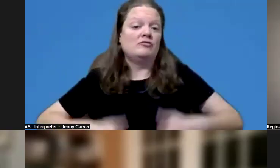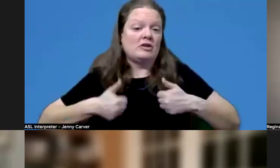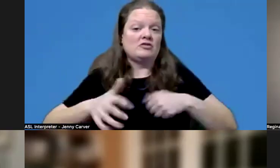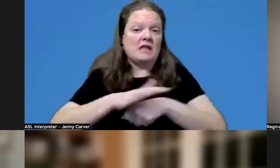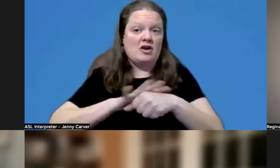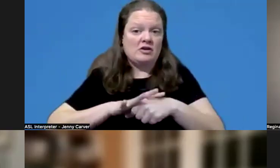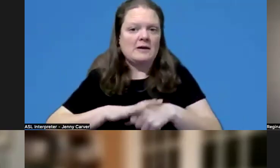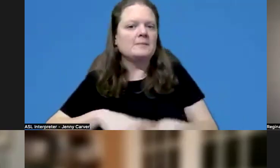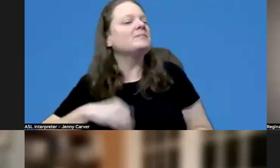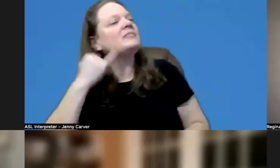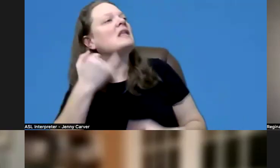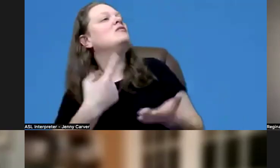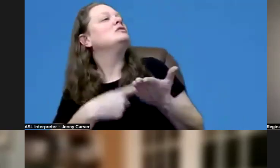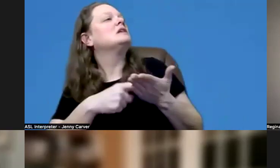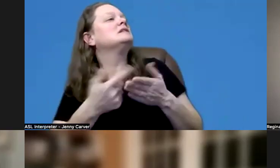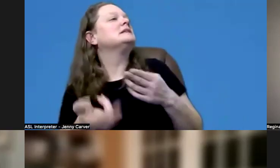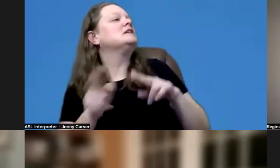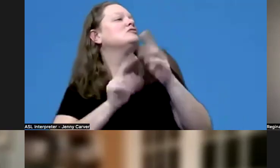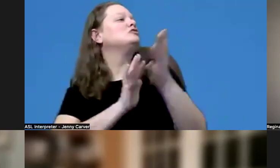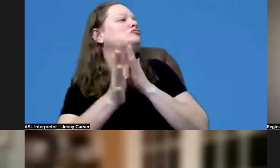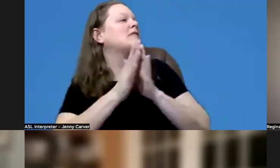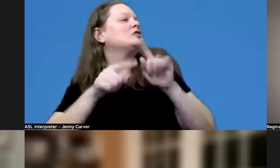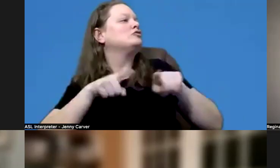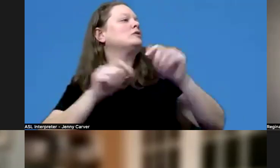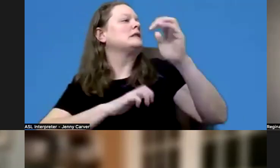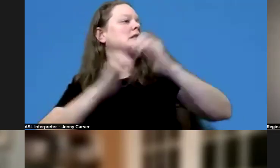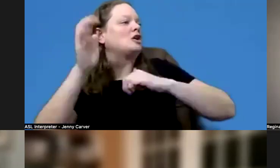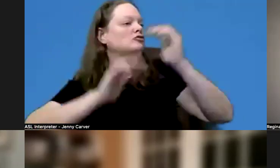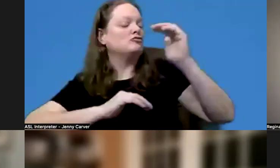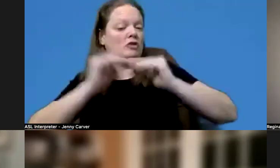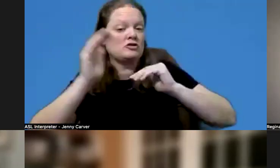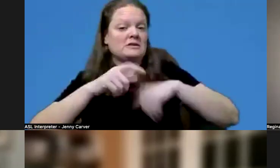If we're talking about increased traffic during the construction time,